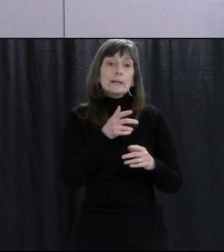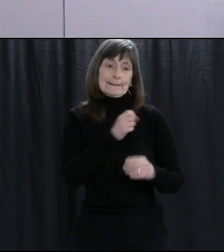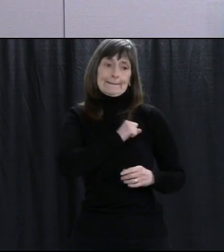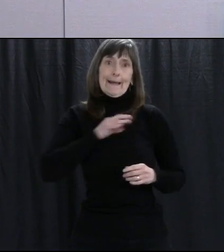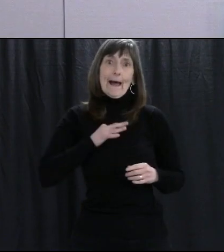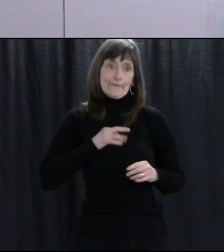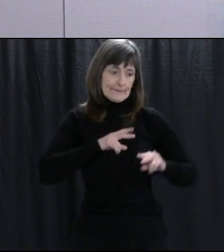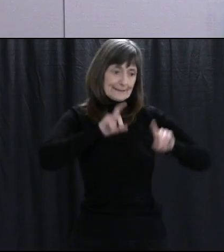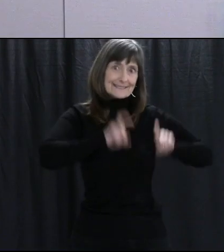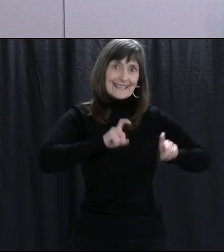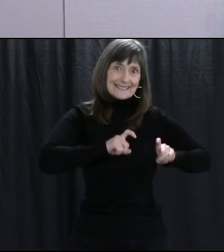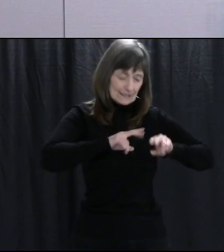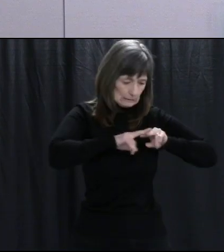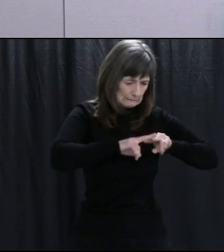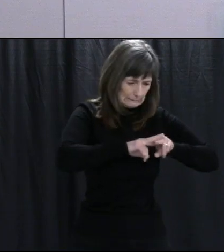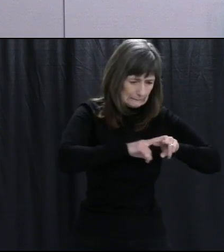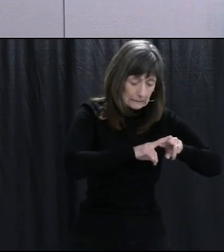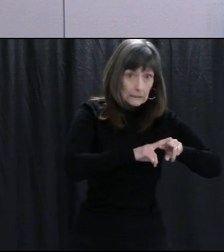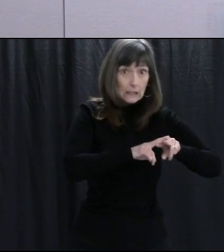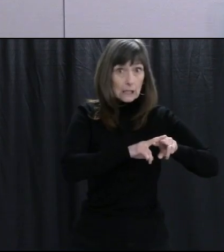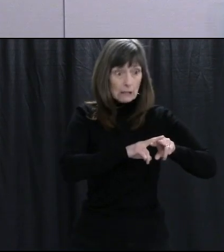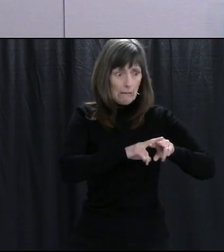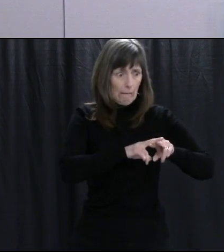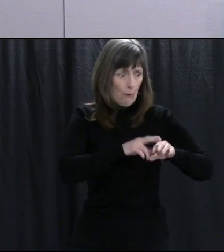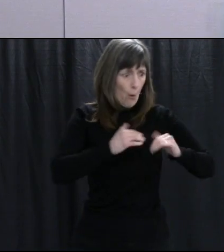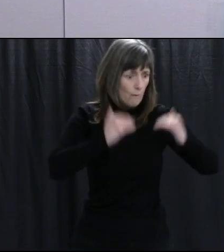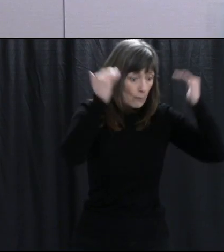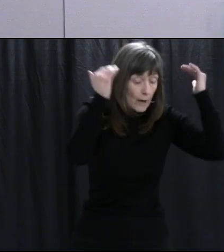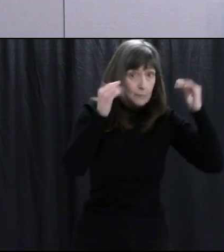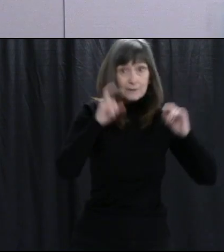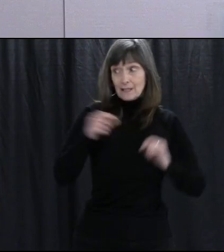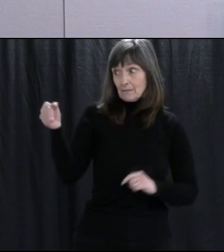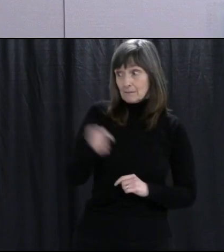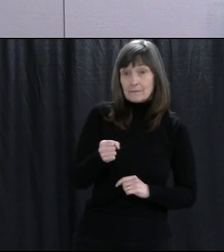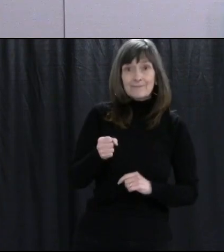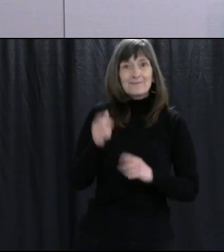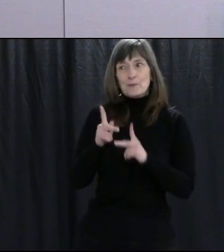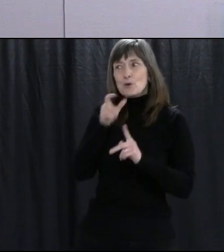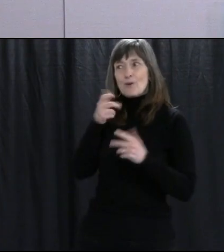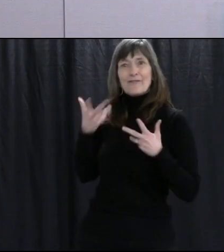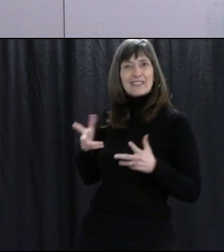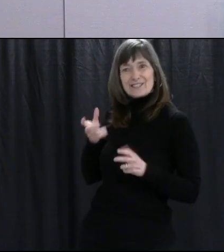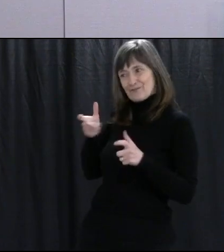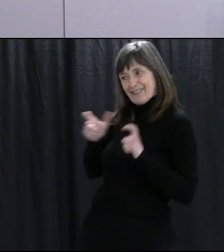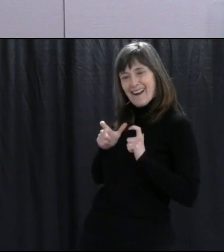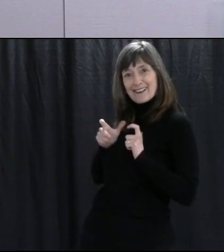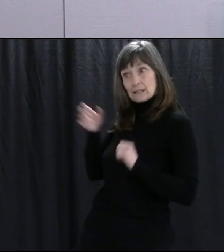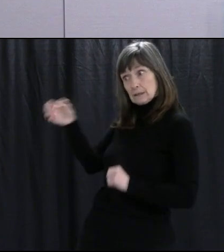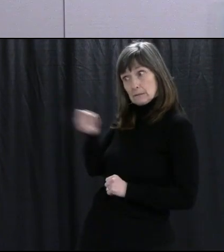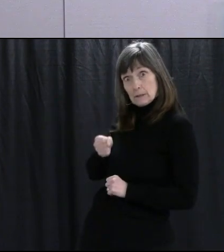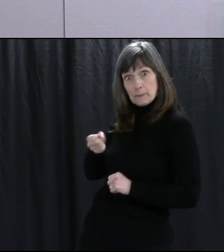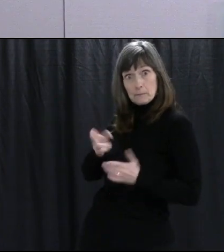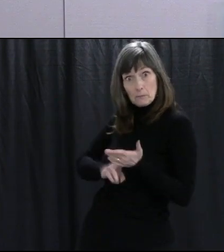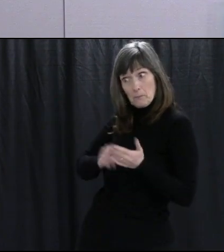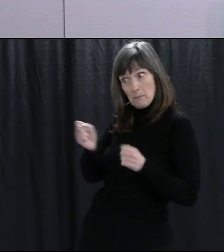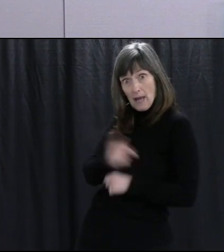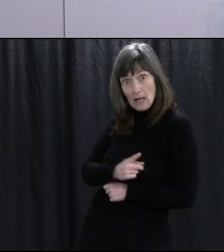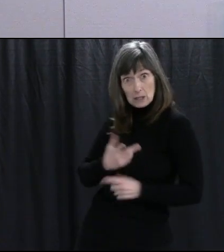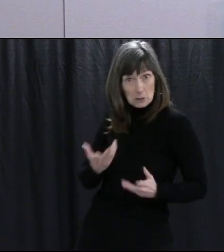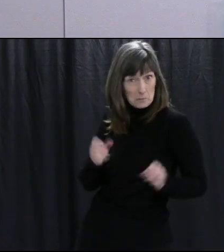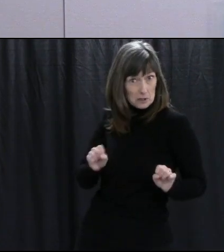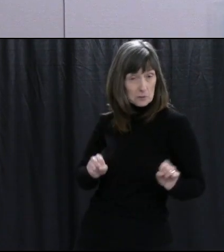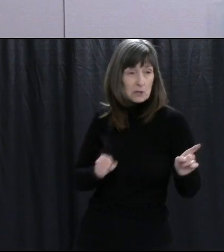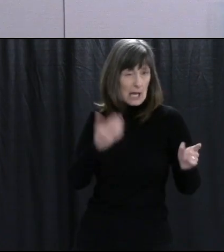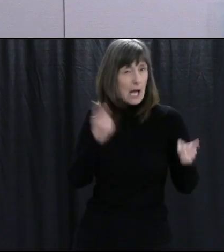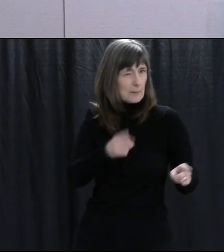staff? I know this work's being done in BC. Yeah, we've opened discussions with the regulators, because that would be